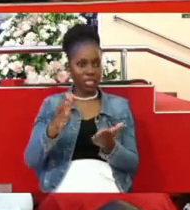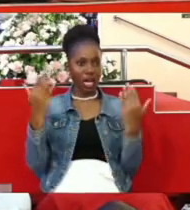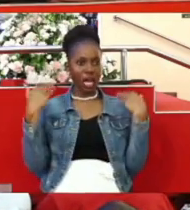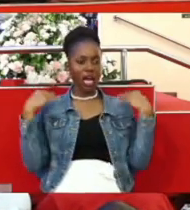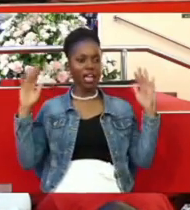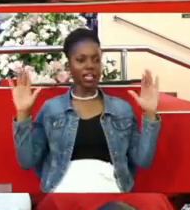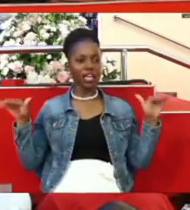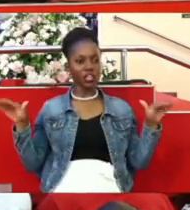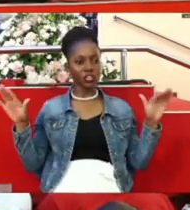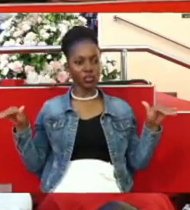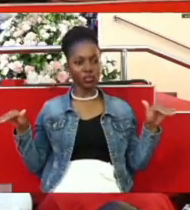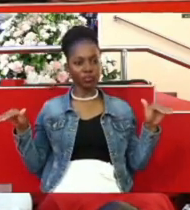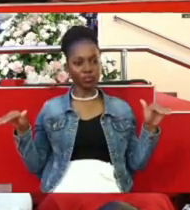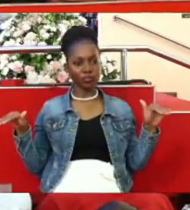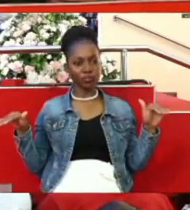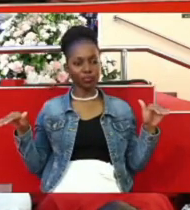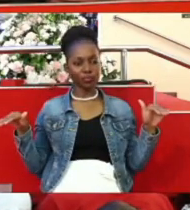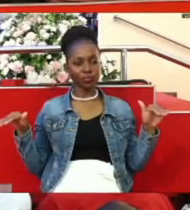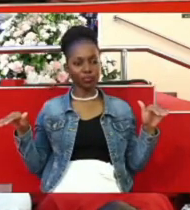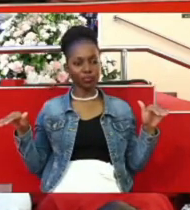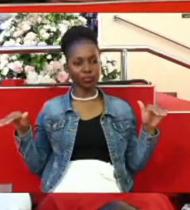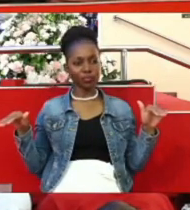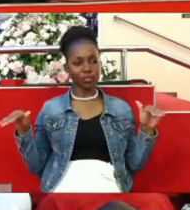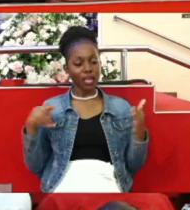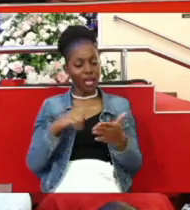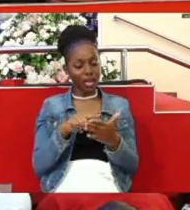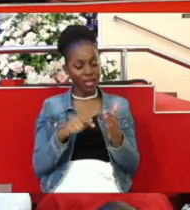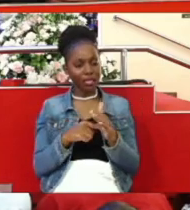And I am talking to somebody this morning.